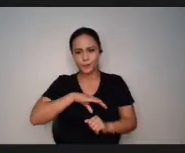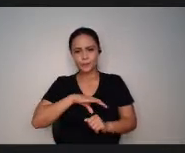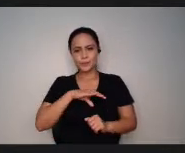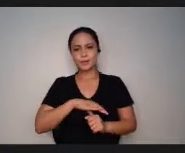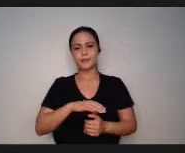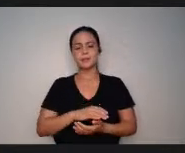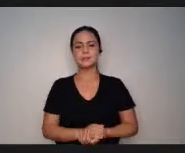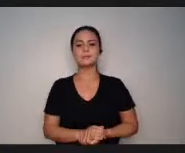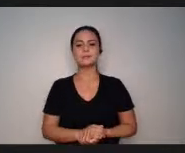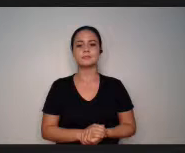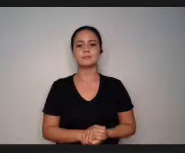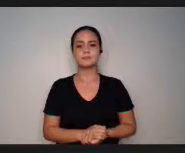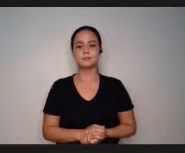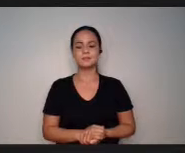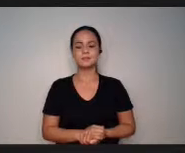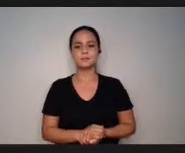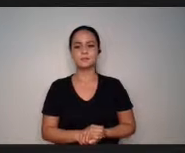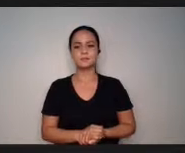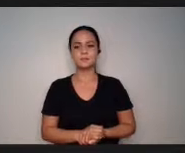know,